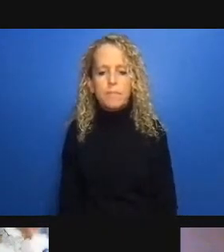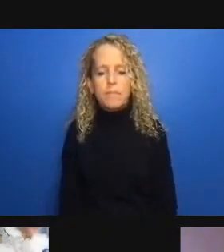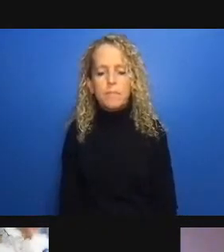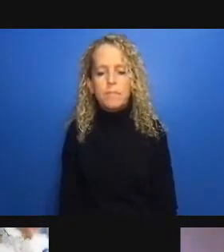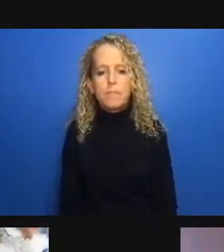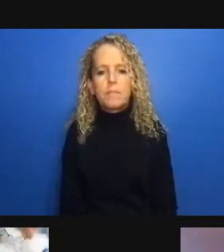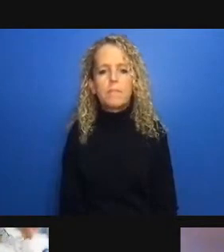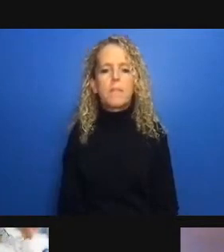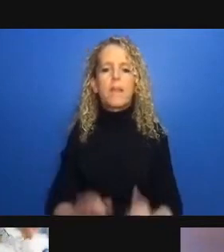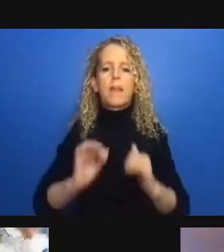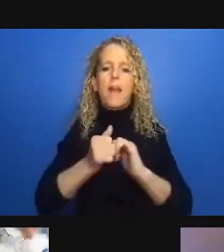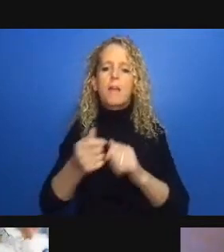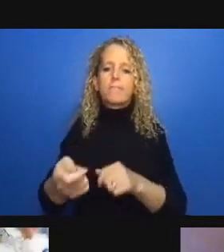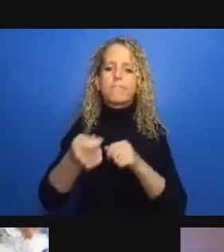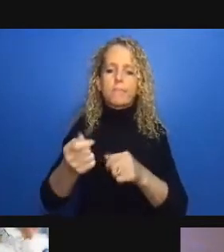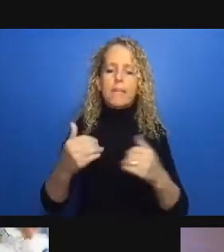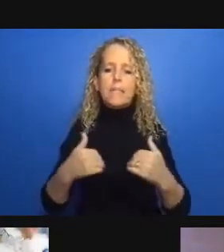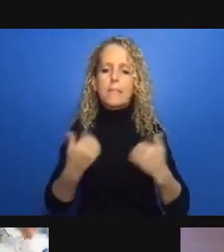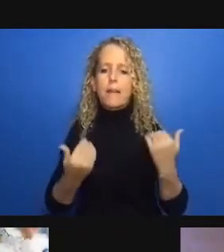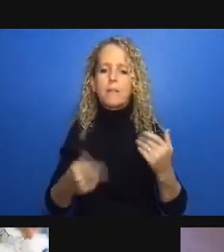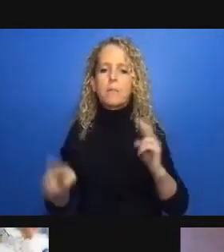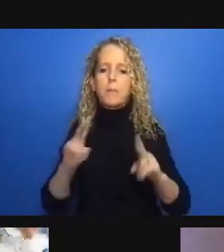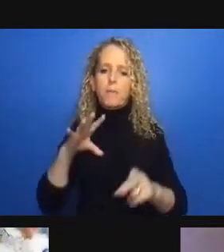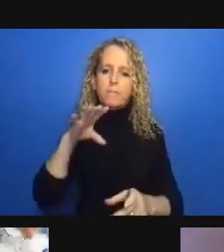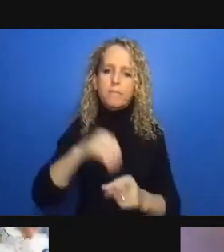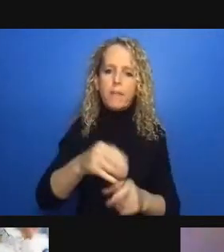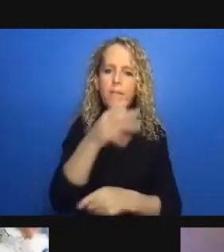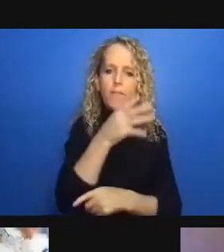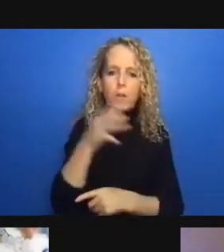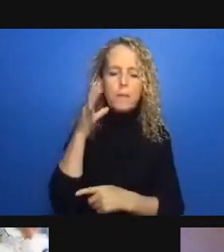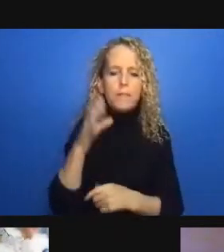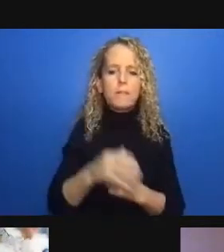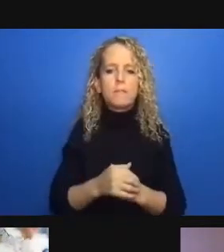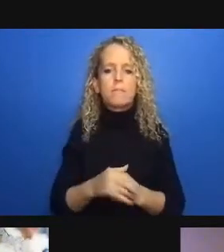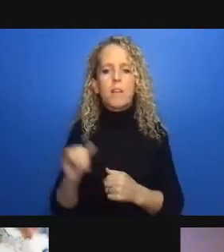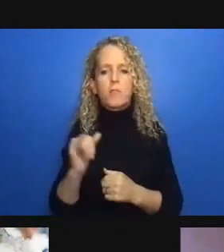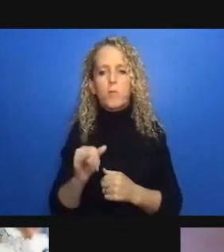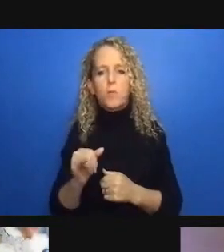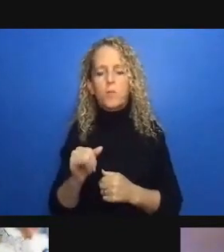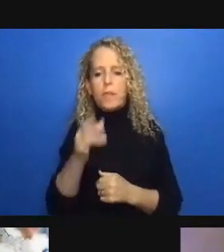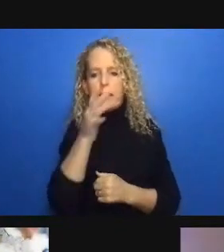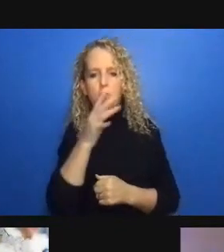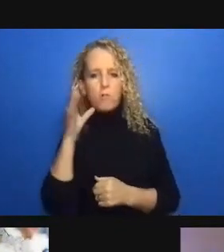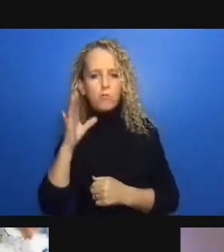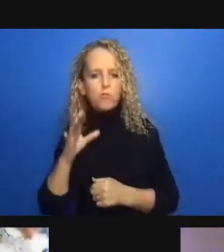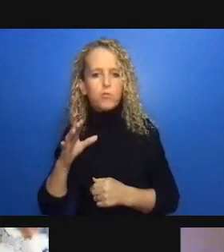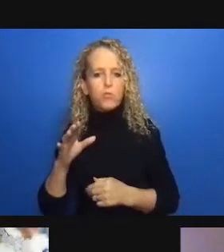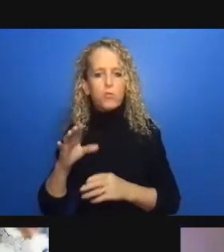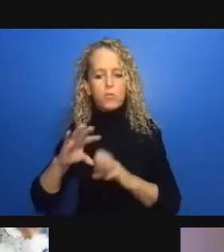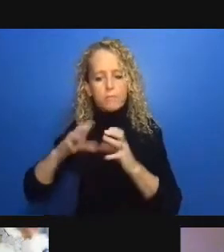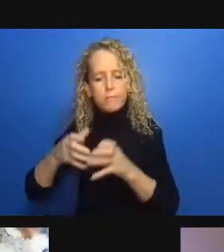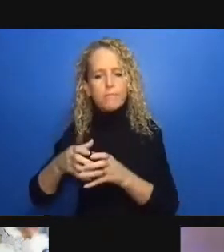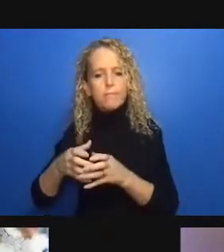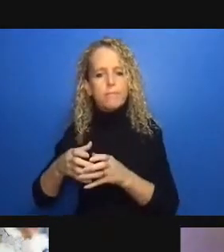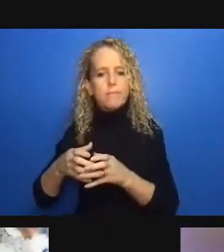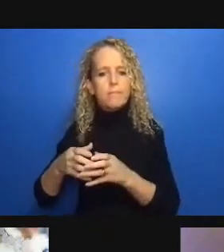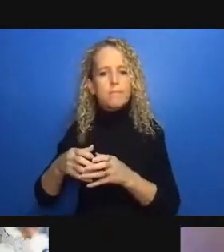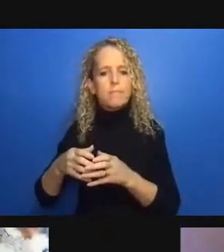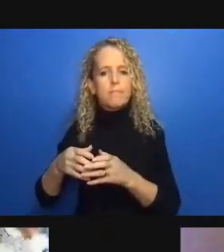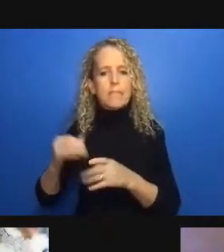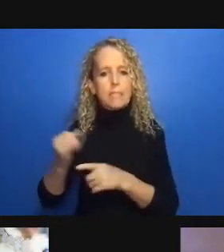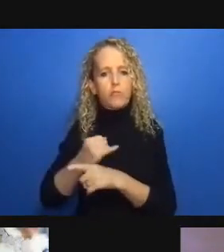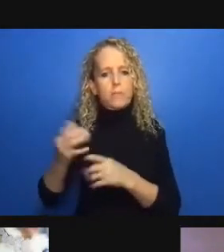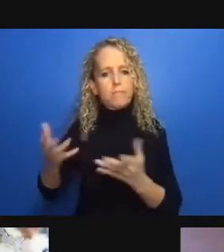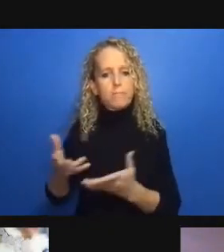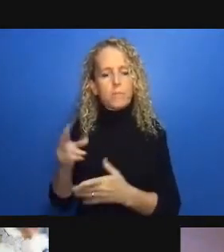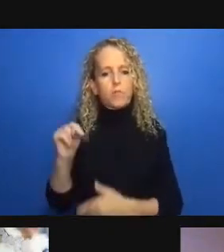in farming and the agricultural industry in Nova Scotia? So we picked up on that theme a little bit. So yeah, that's a really,